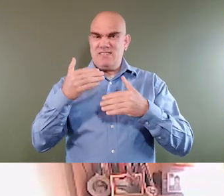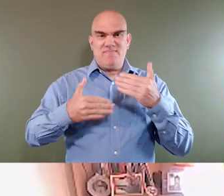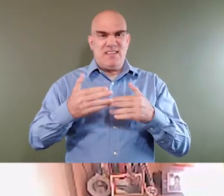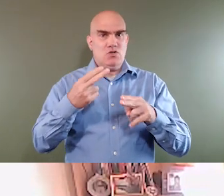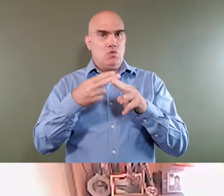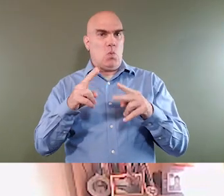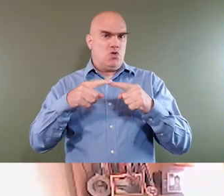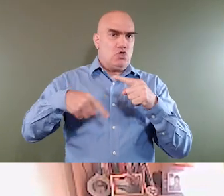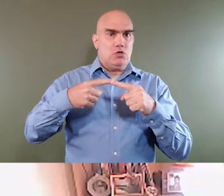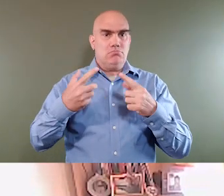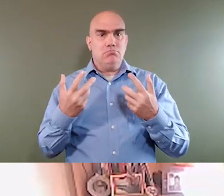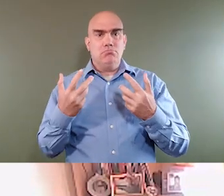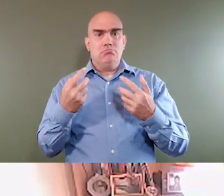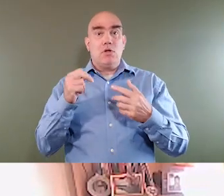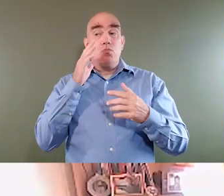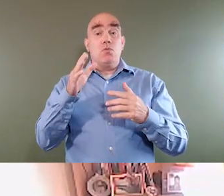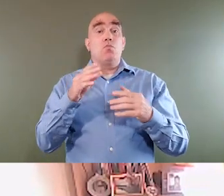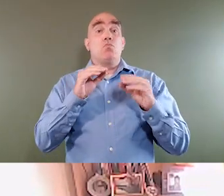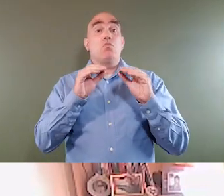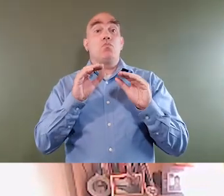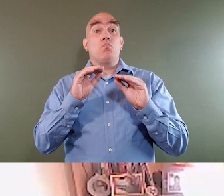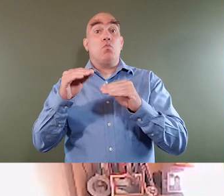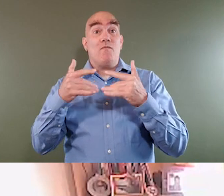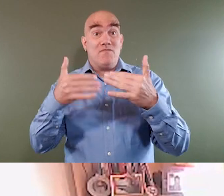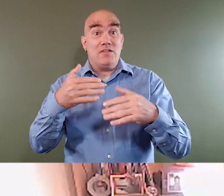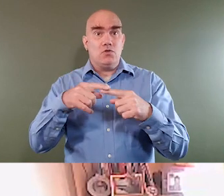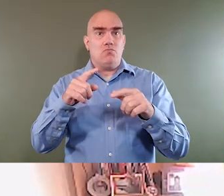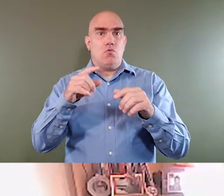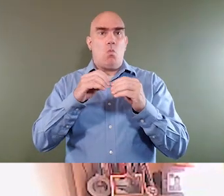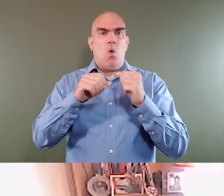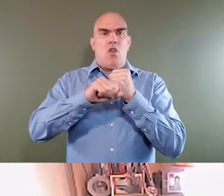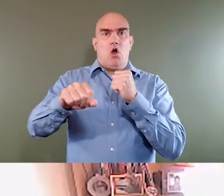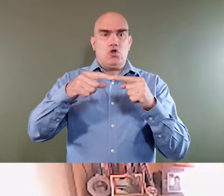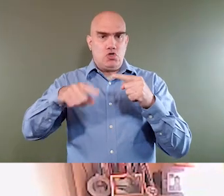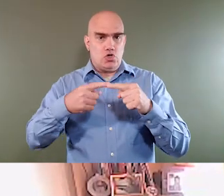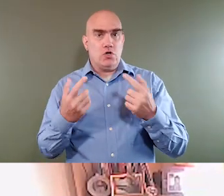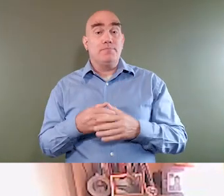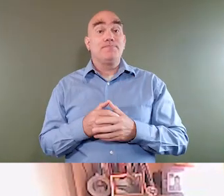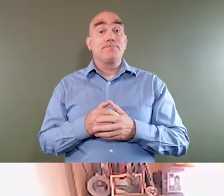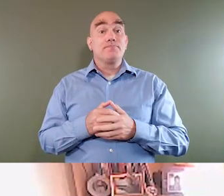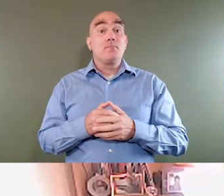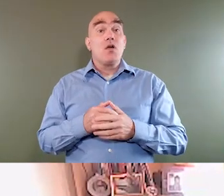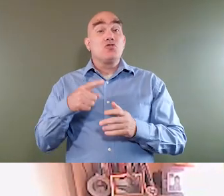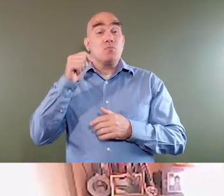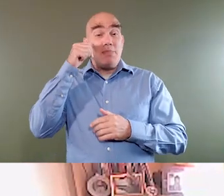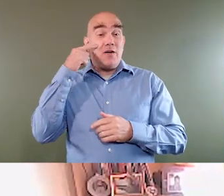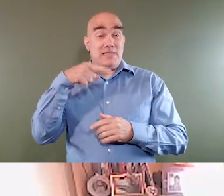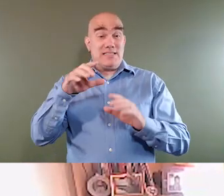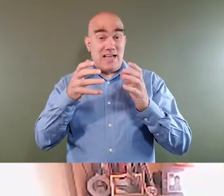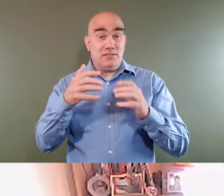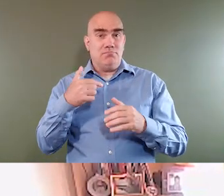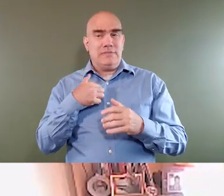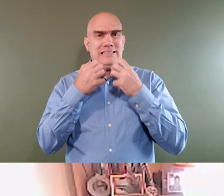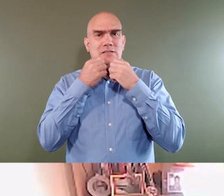short circuit, and then we'll move into a longer circuit after that. Just as a reminder, for these classes, I care more about